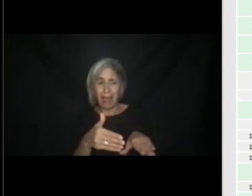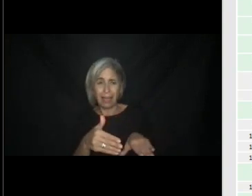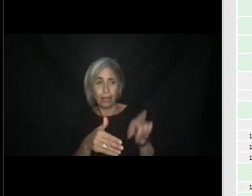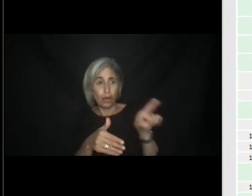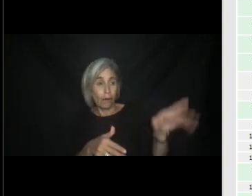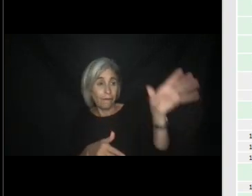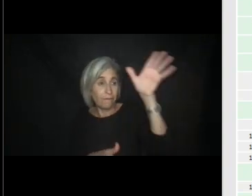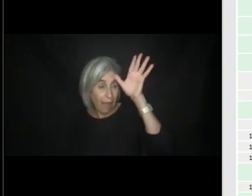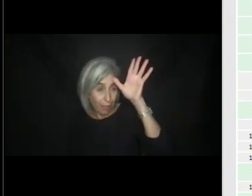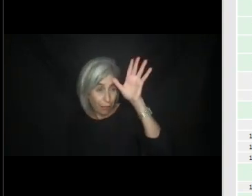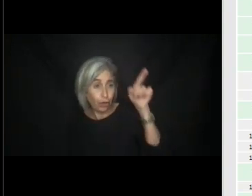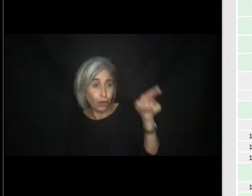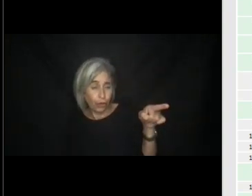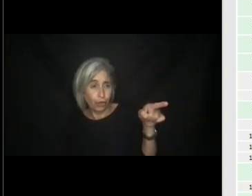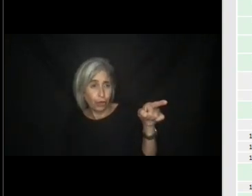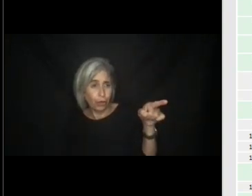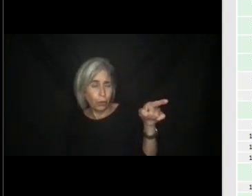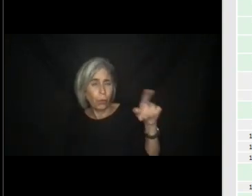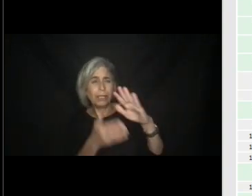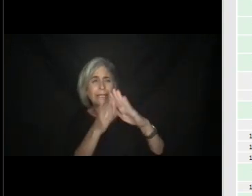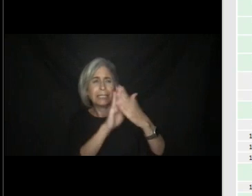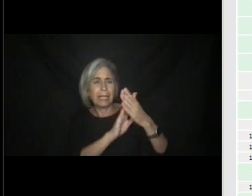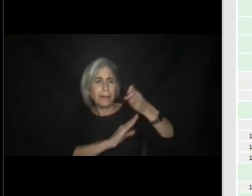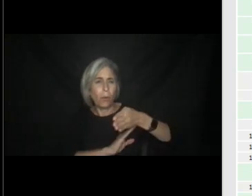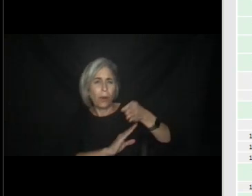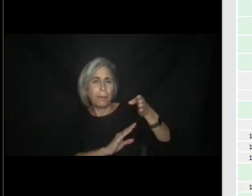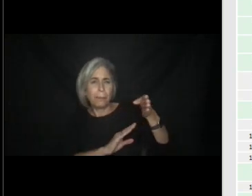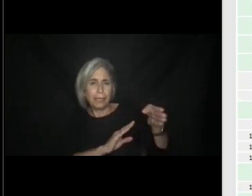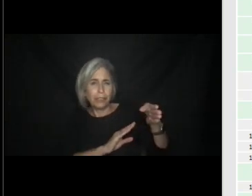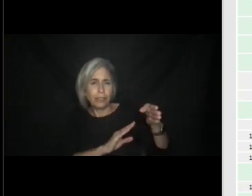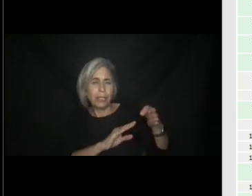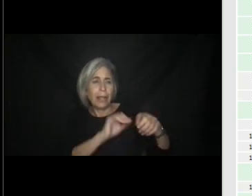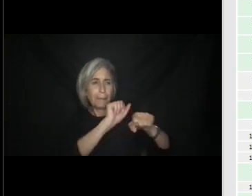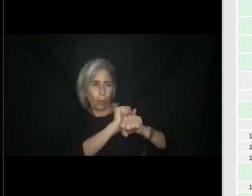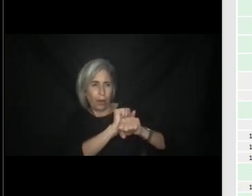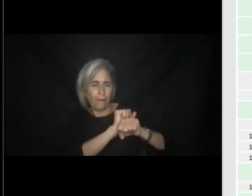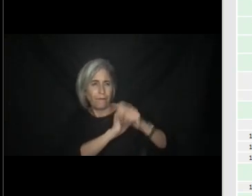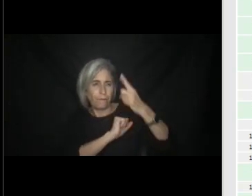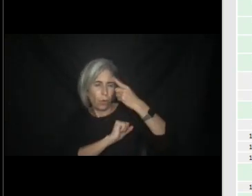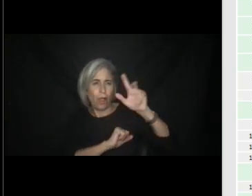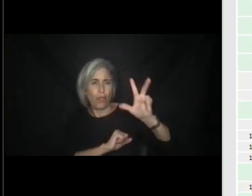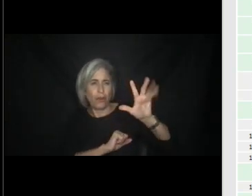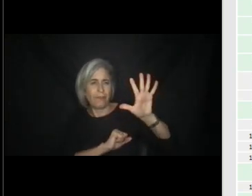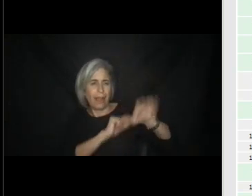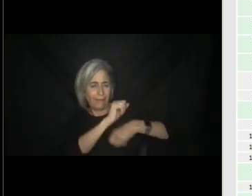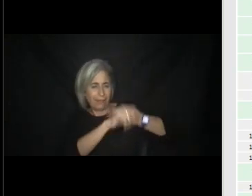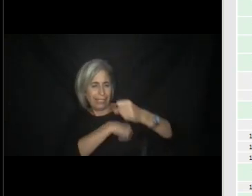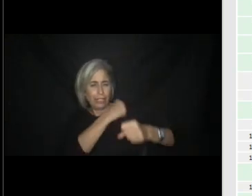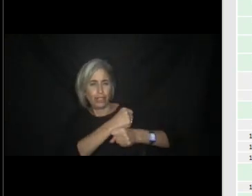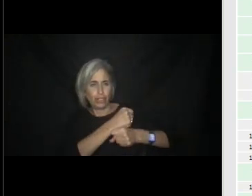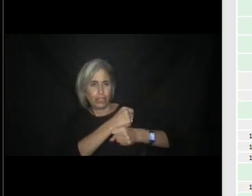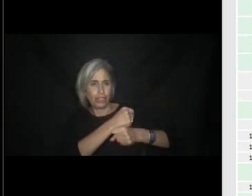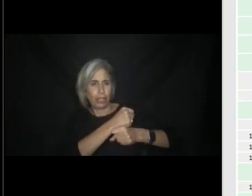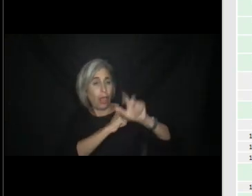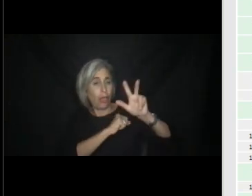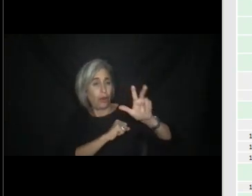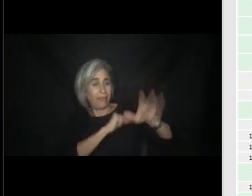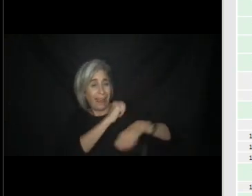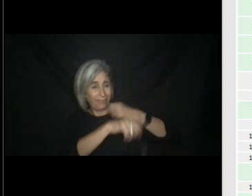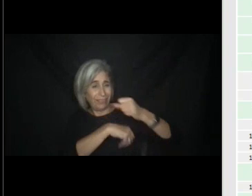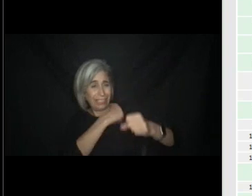father was a city of Boynton employee for 35 years, all right? 35